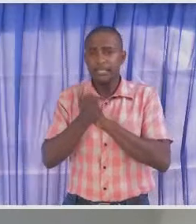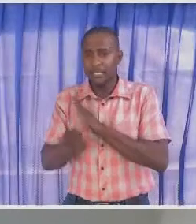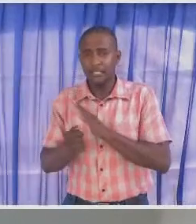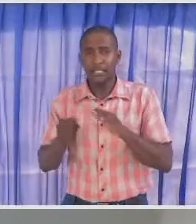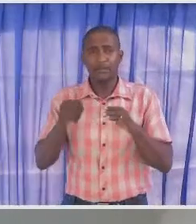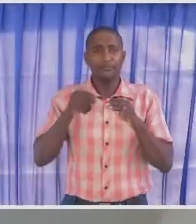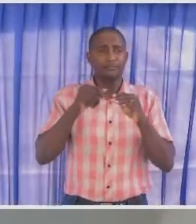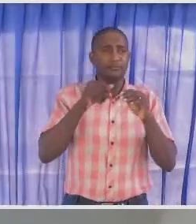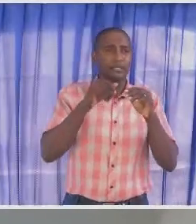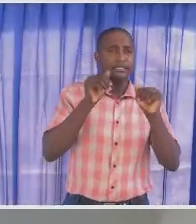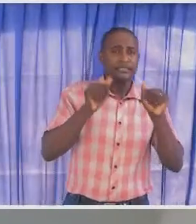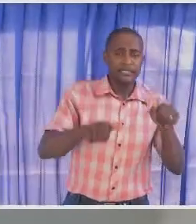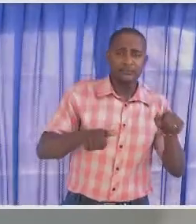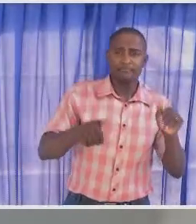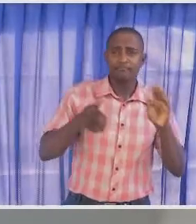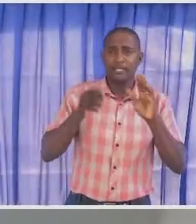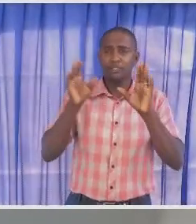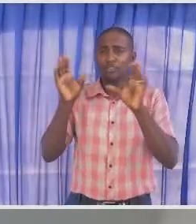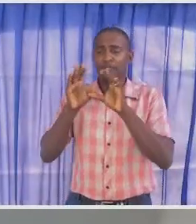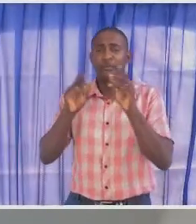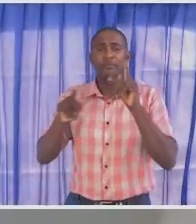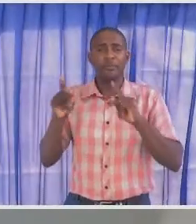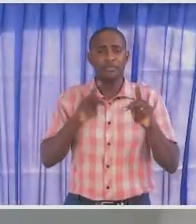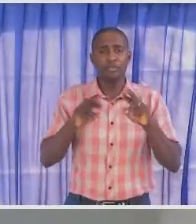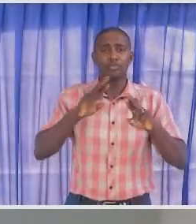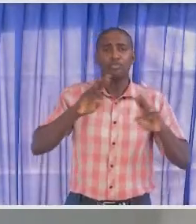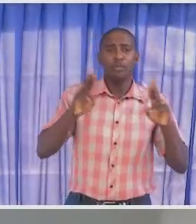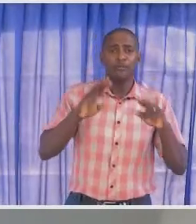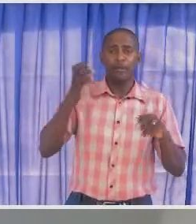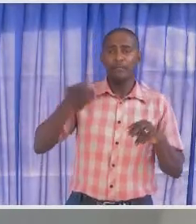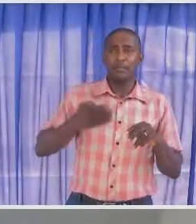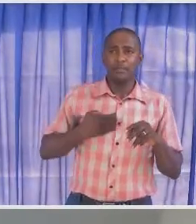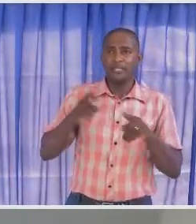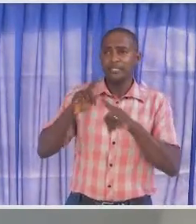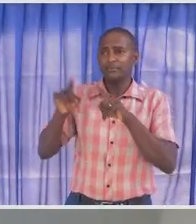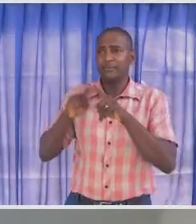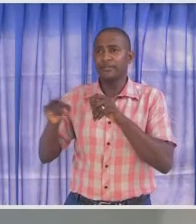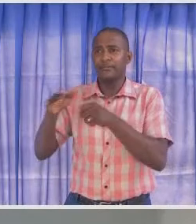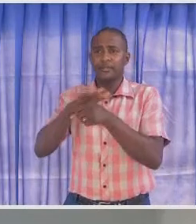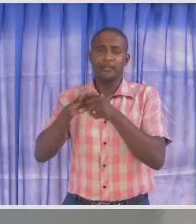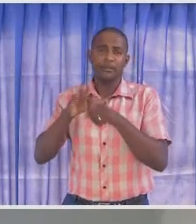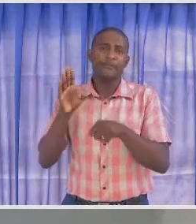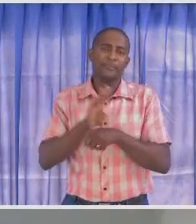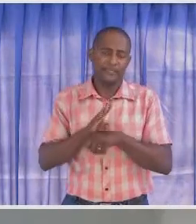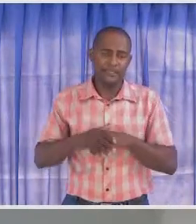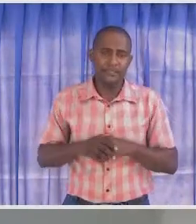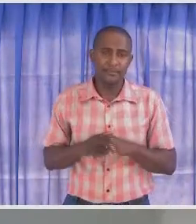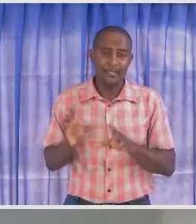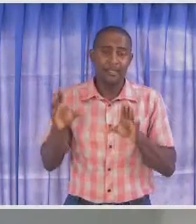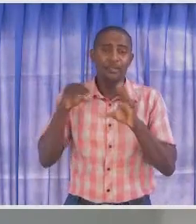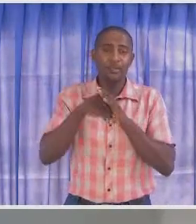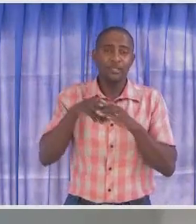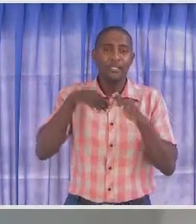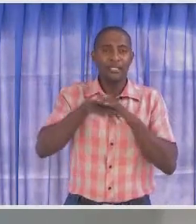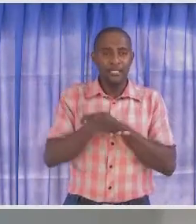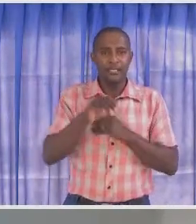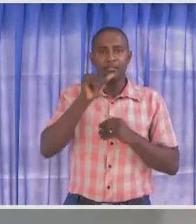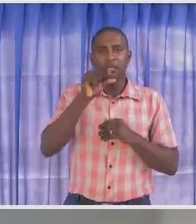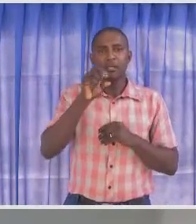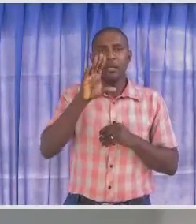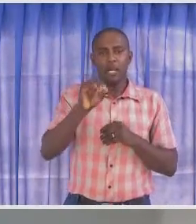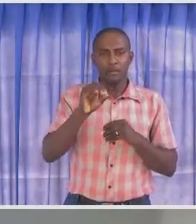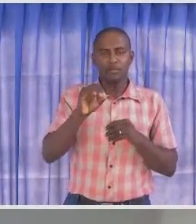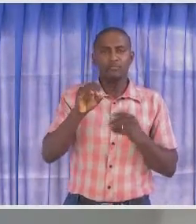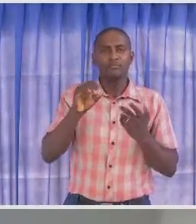competent, and certified persons ready for employment in various sectors, including in agro-industry and